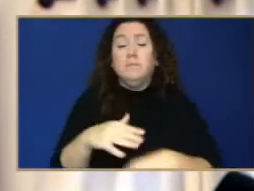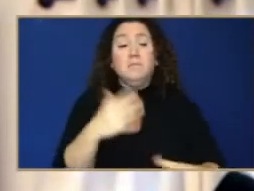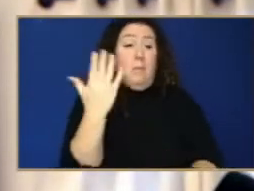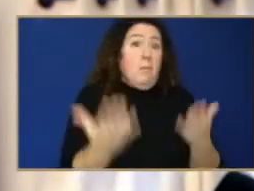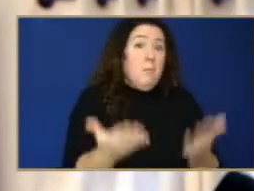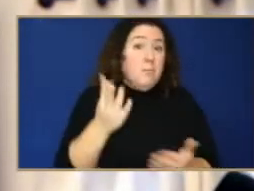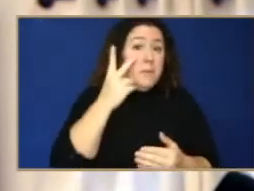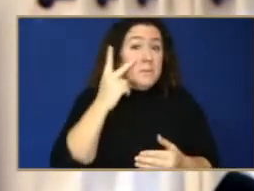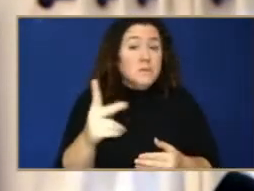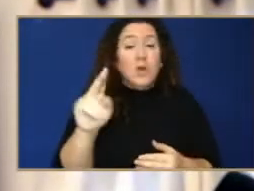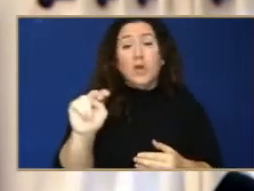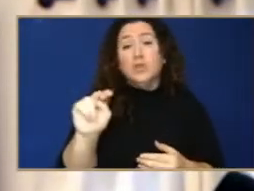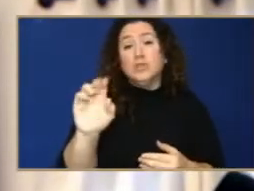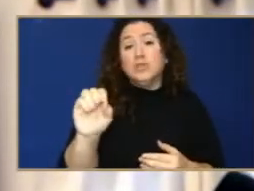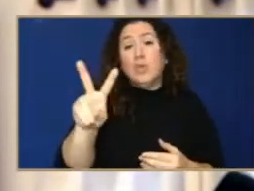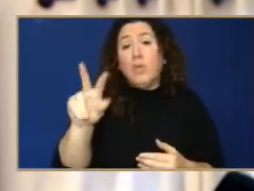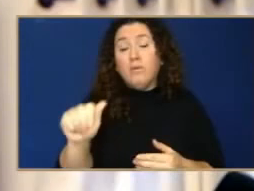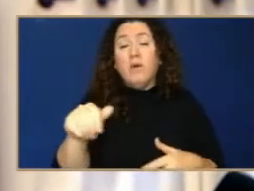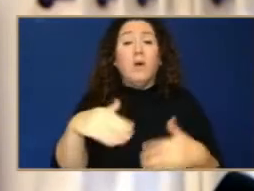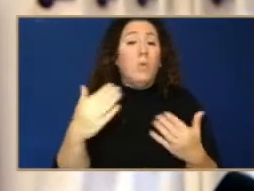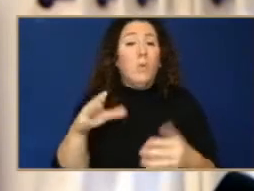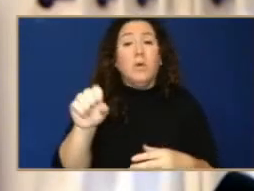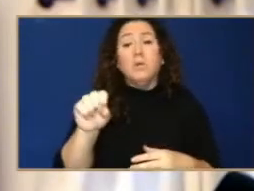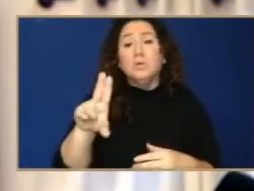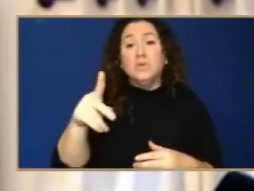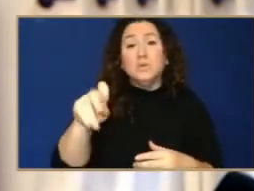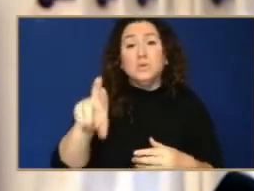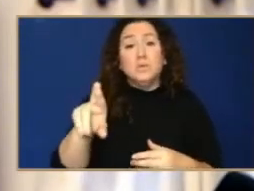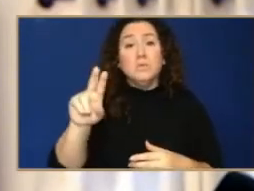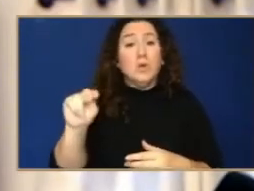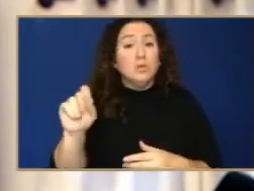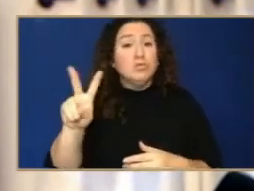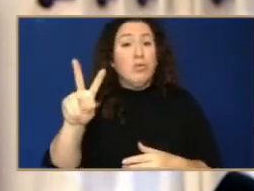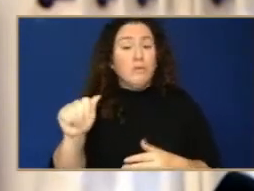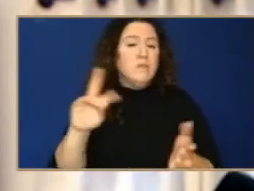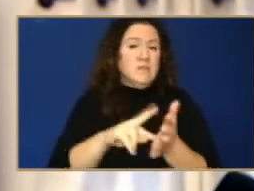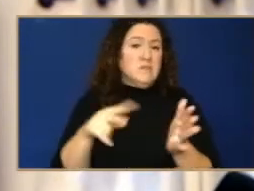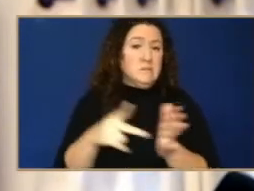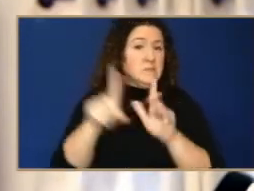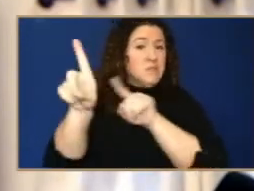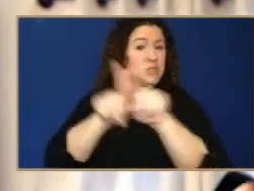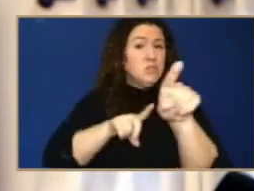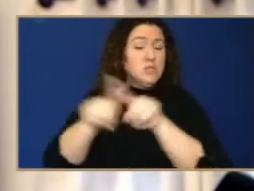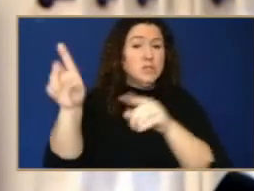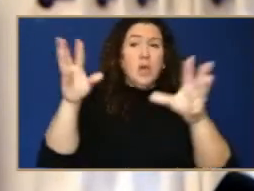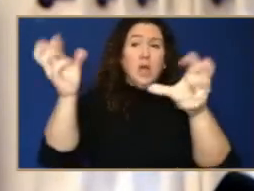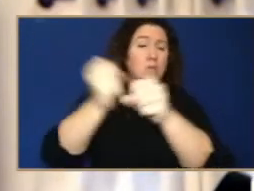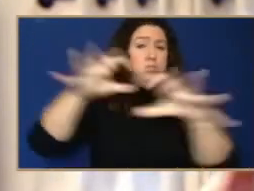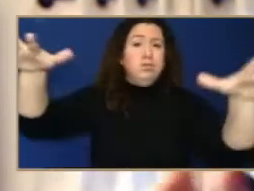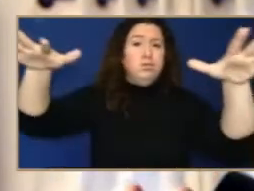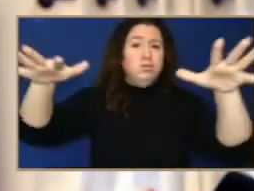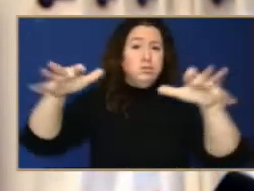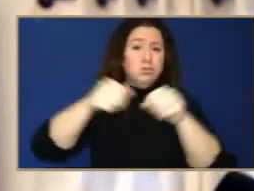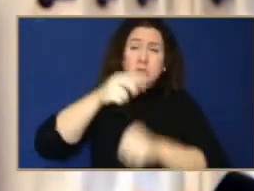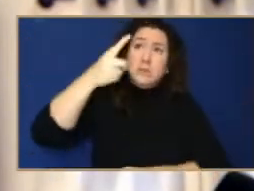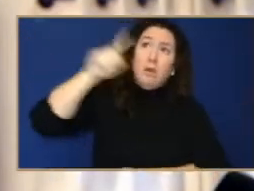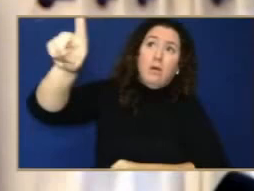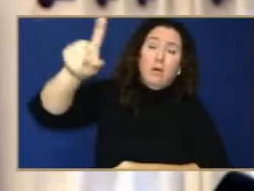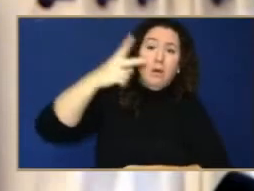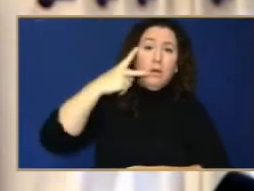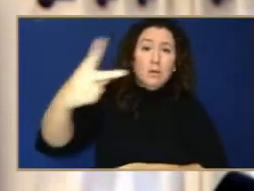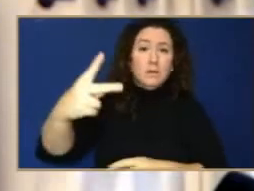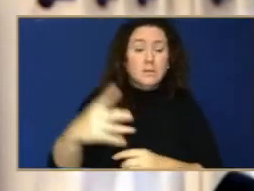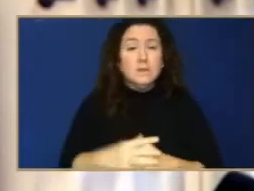different versions of exploding stars and brightening stars. And there can also be alignments between planets and some of the stars and some